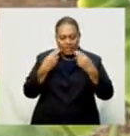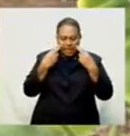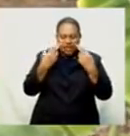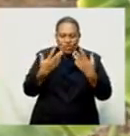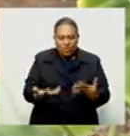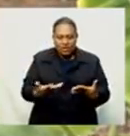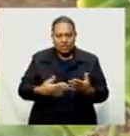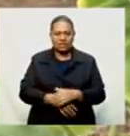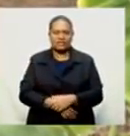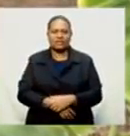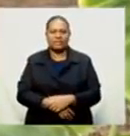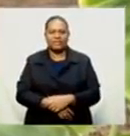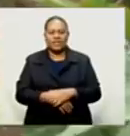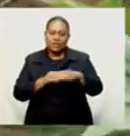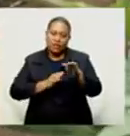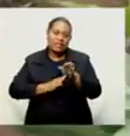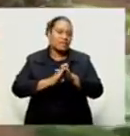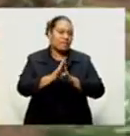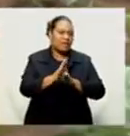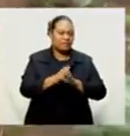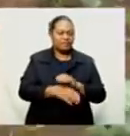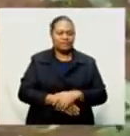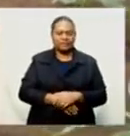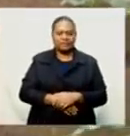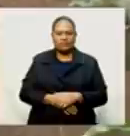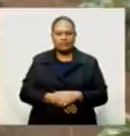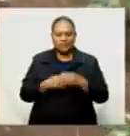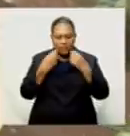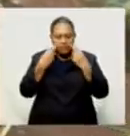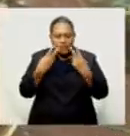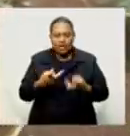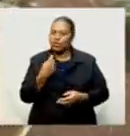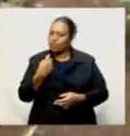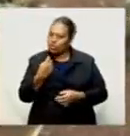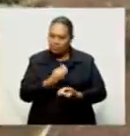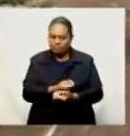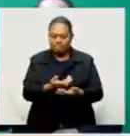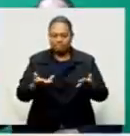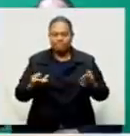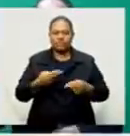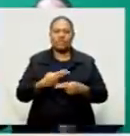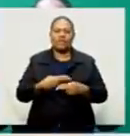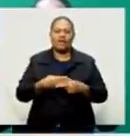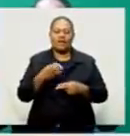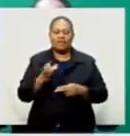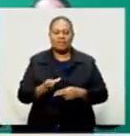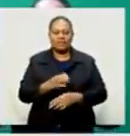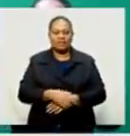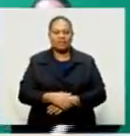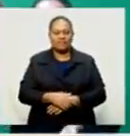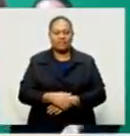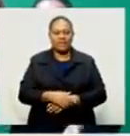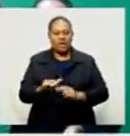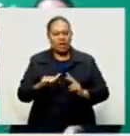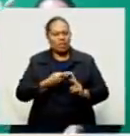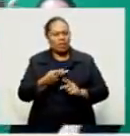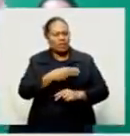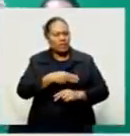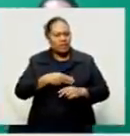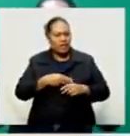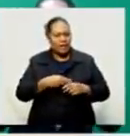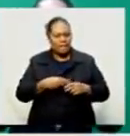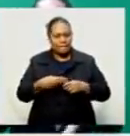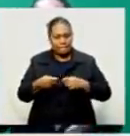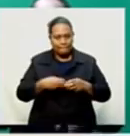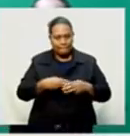minister says they're developing organic fertilizers which will soon be given out to farmers. Both the ministries are working together to